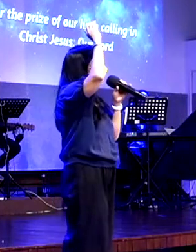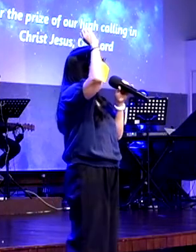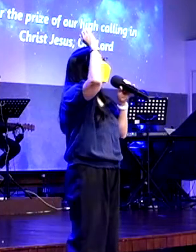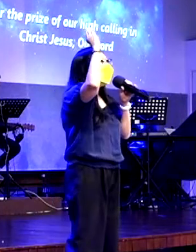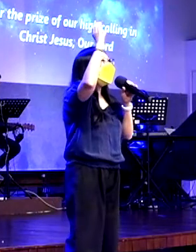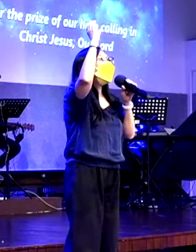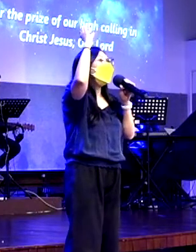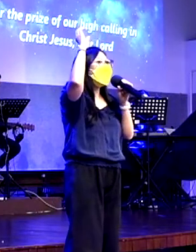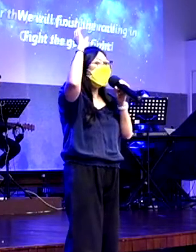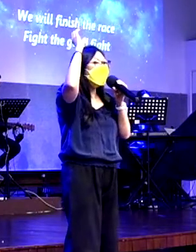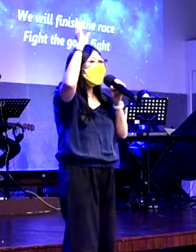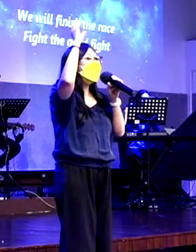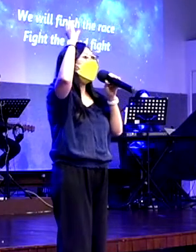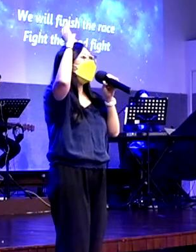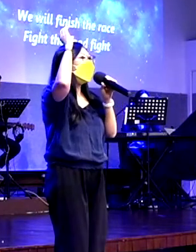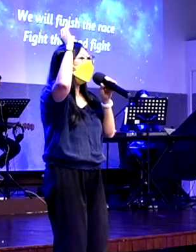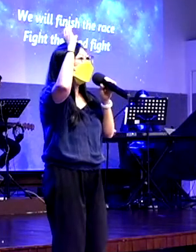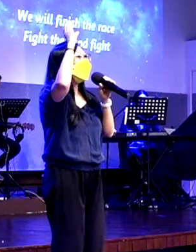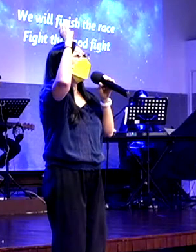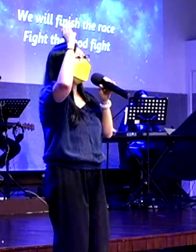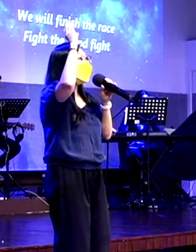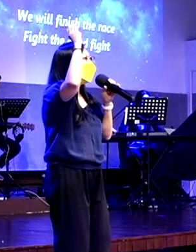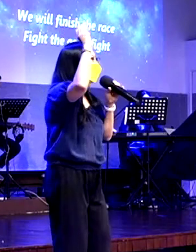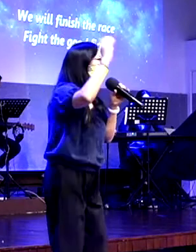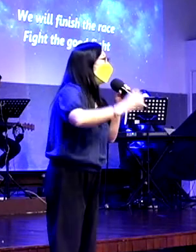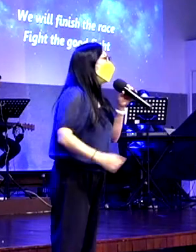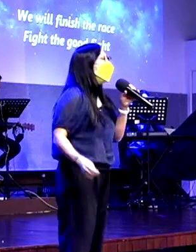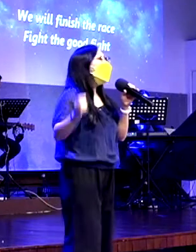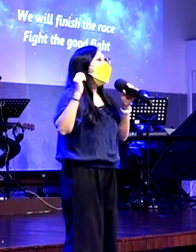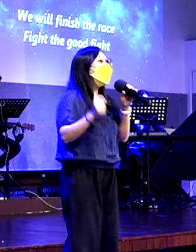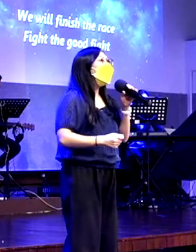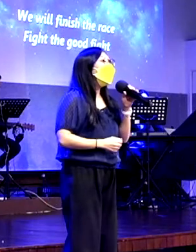Jesus, our Lord. Let's declare.